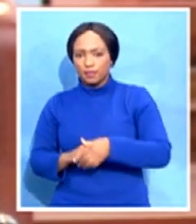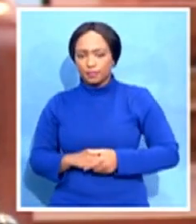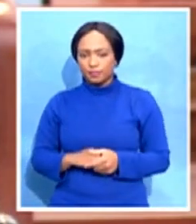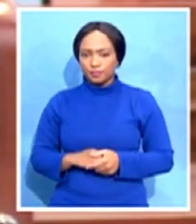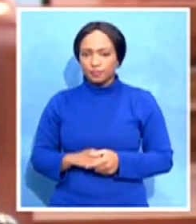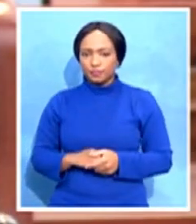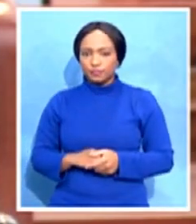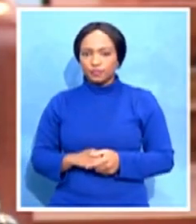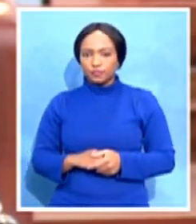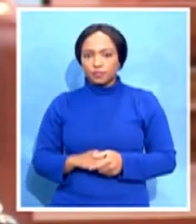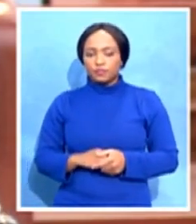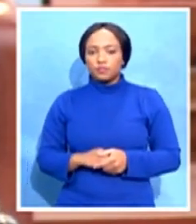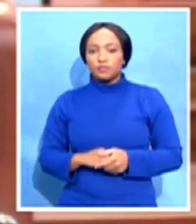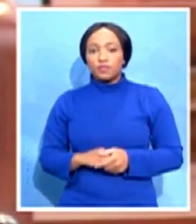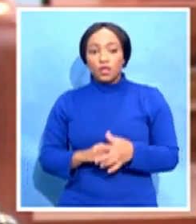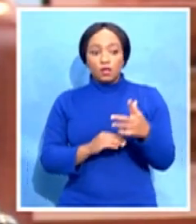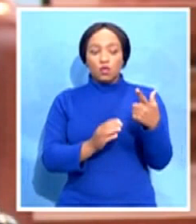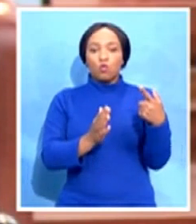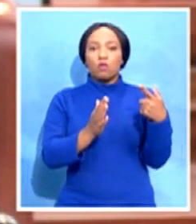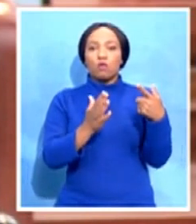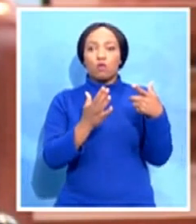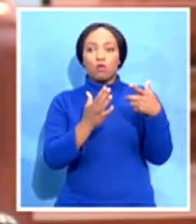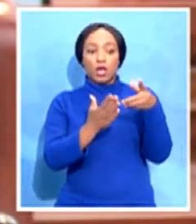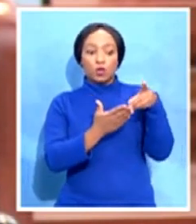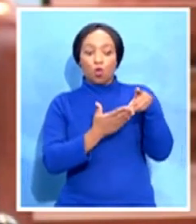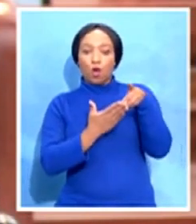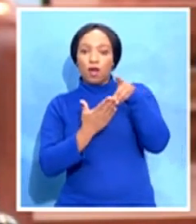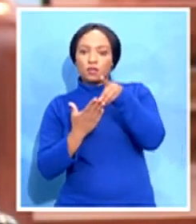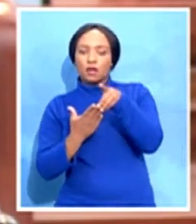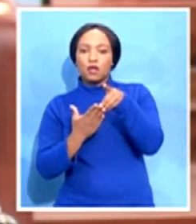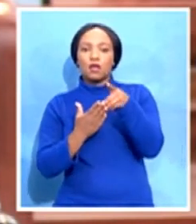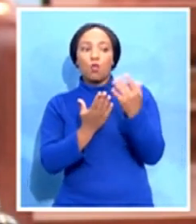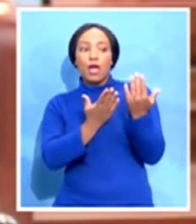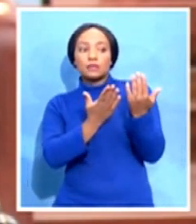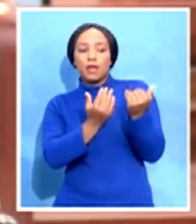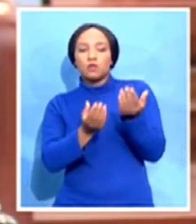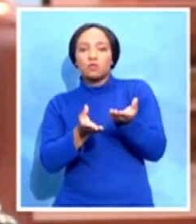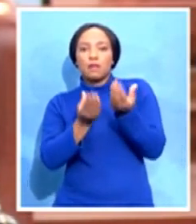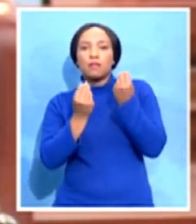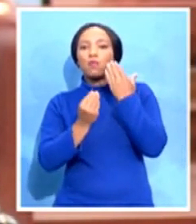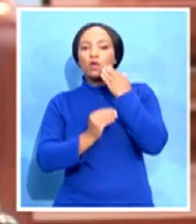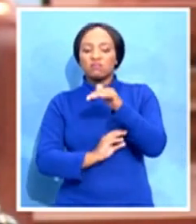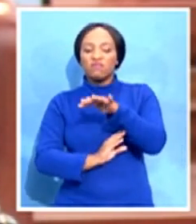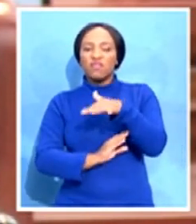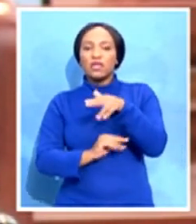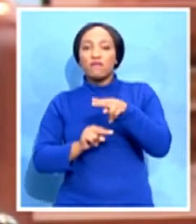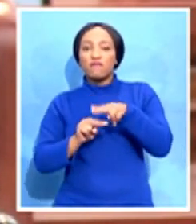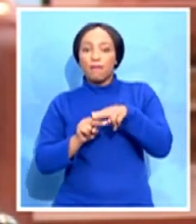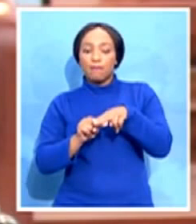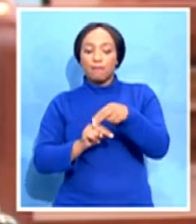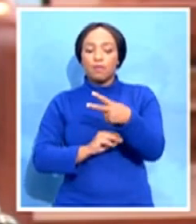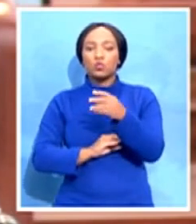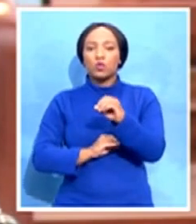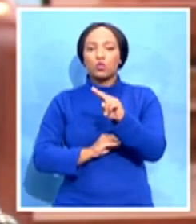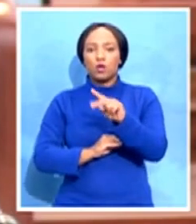are expected in Zimbabwe by 15 February 2021 and the first week of March